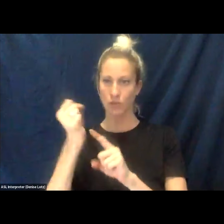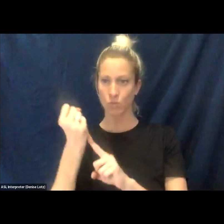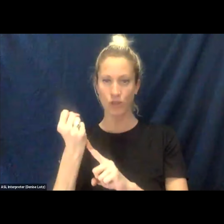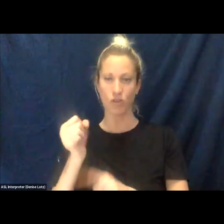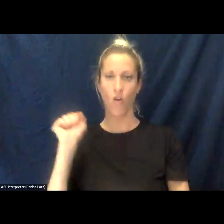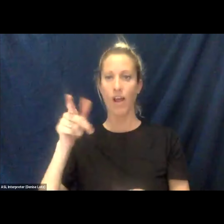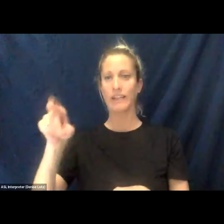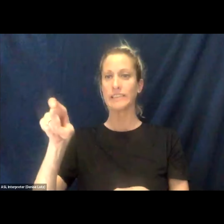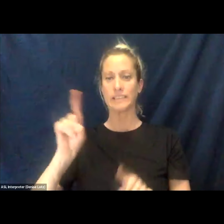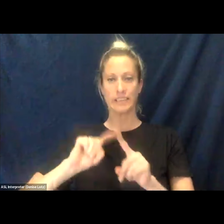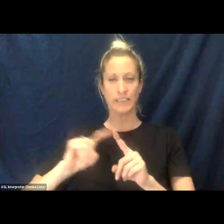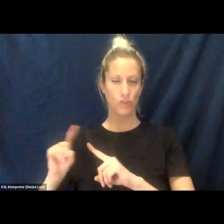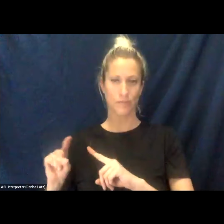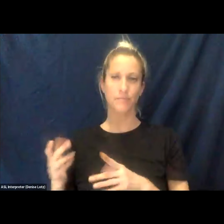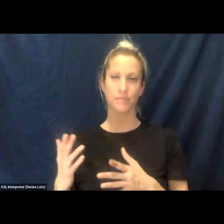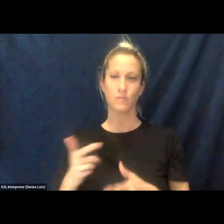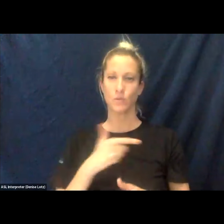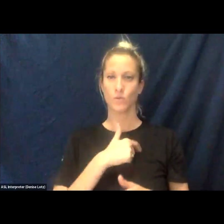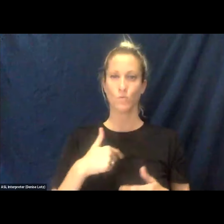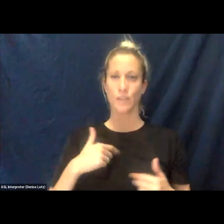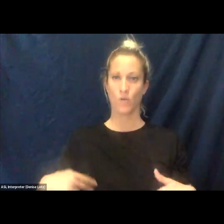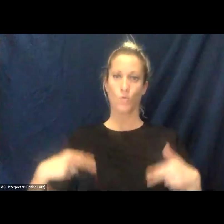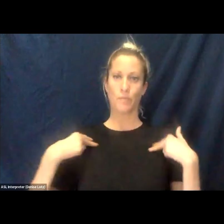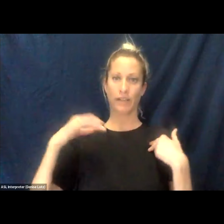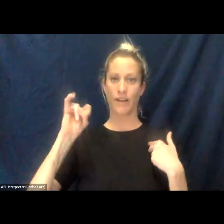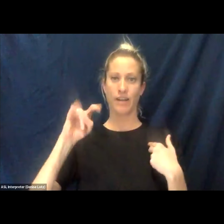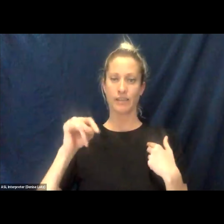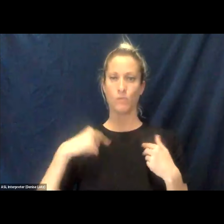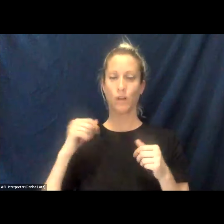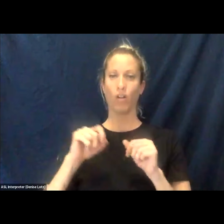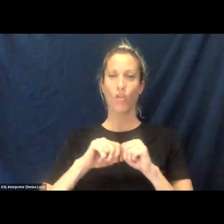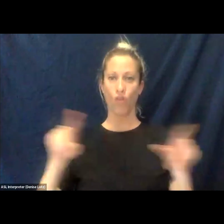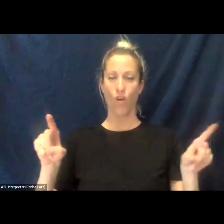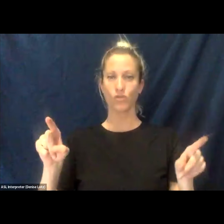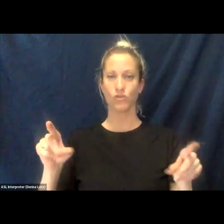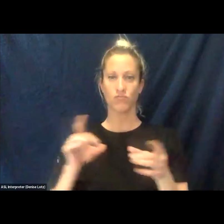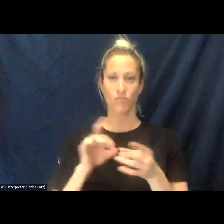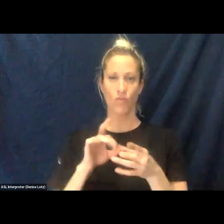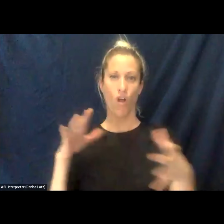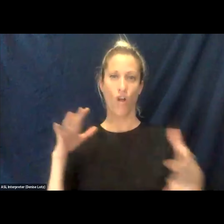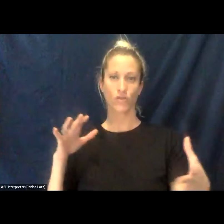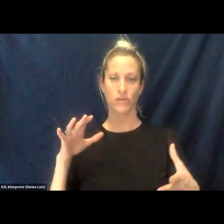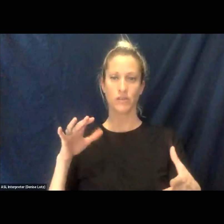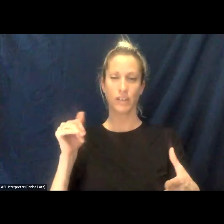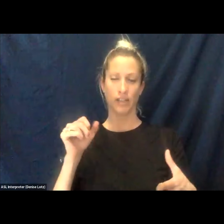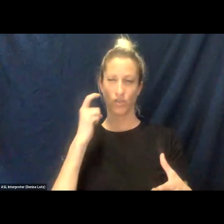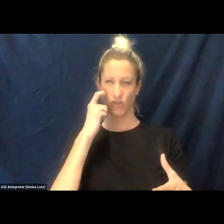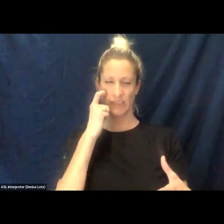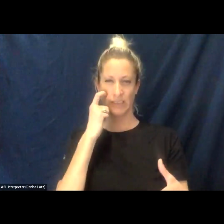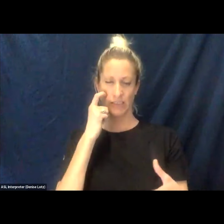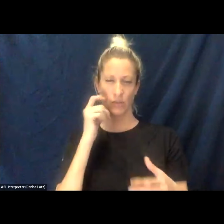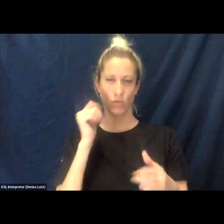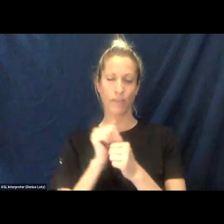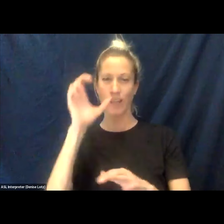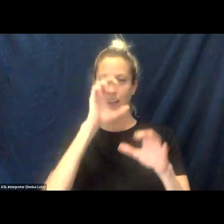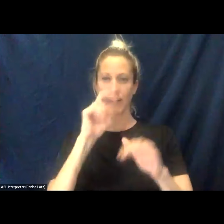are a little bit different. So we at Human IT, we have launched our digital navigator program as of earlier this year. And we really took a